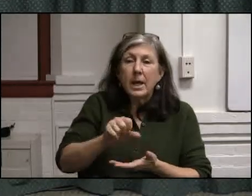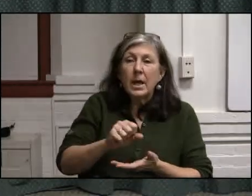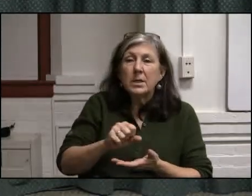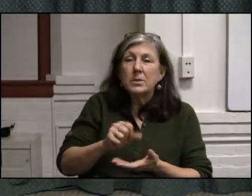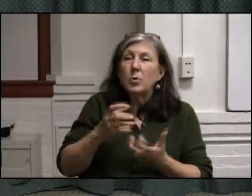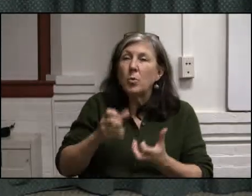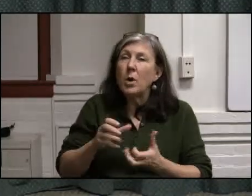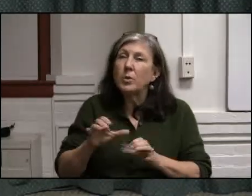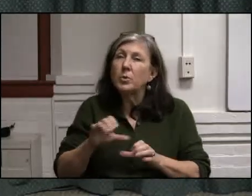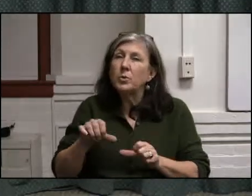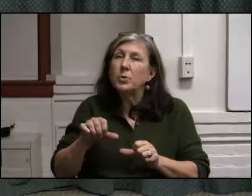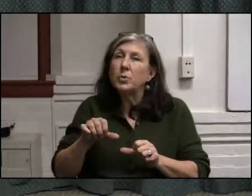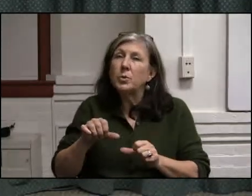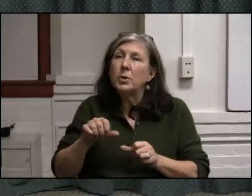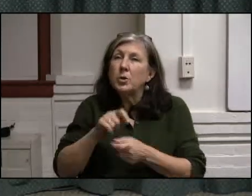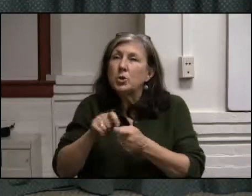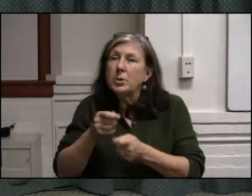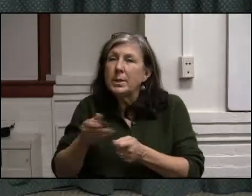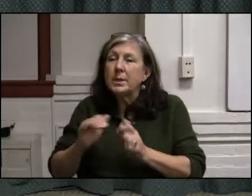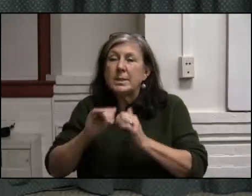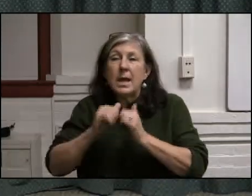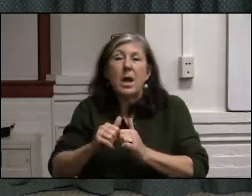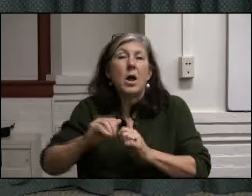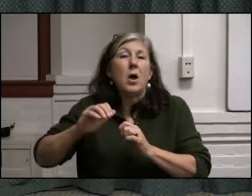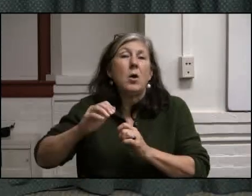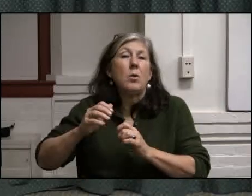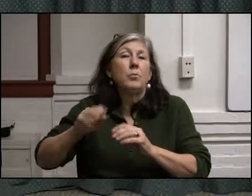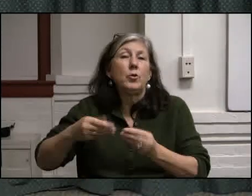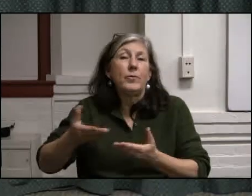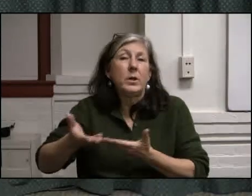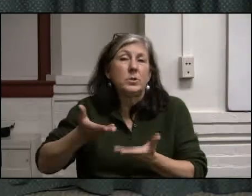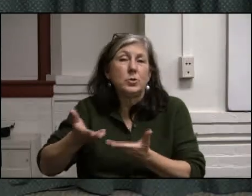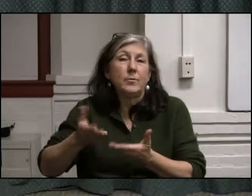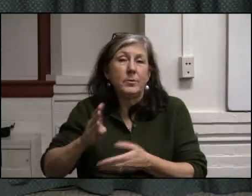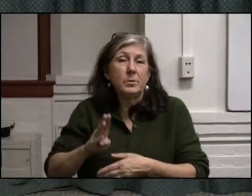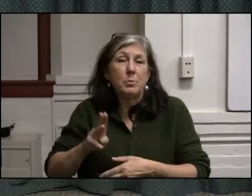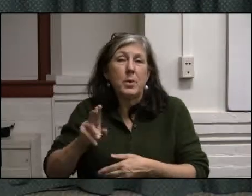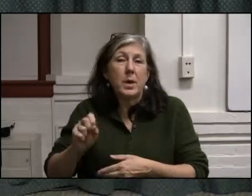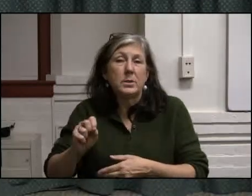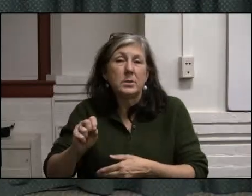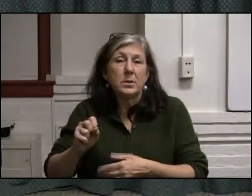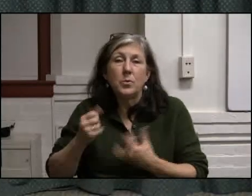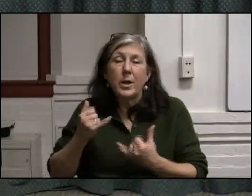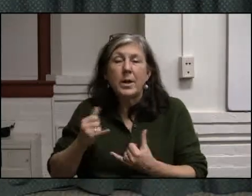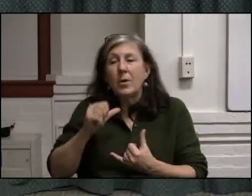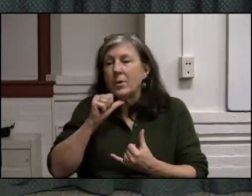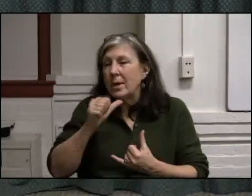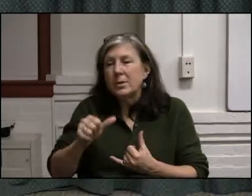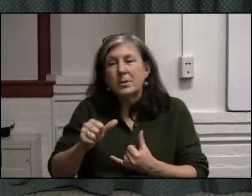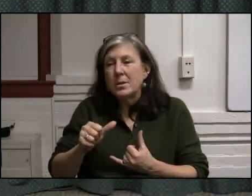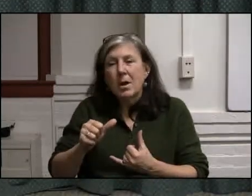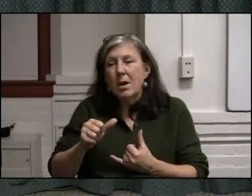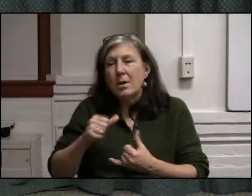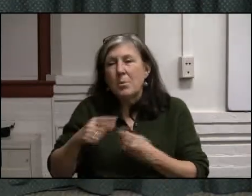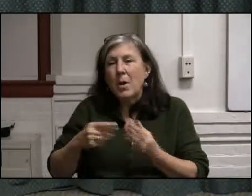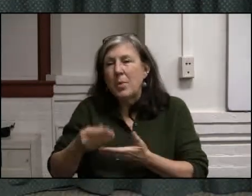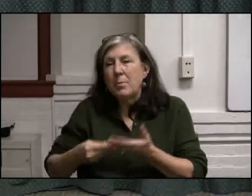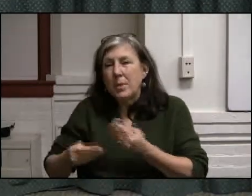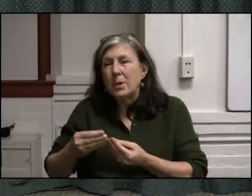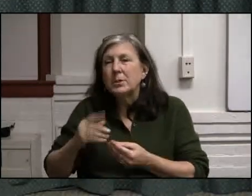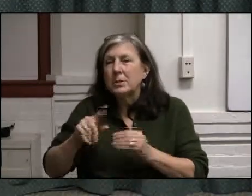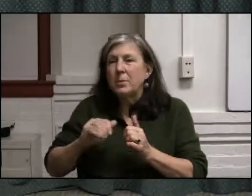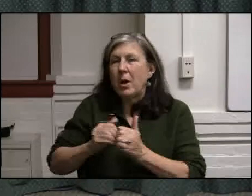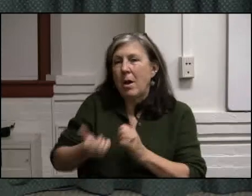we'd like to accomplish in the way the service is delivered. For now, it's not a budget matter, it's an operational matter.